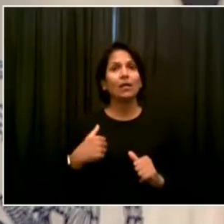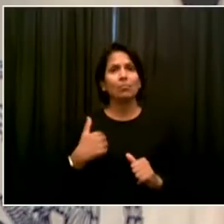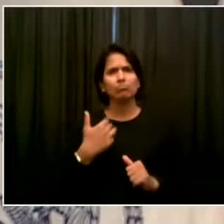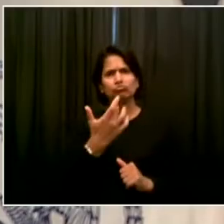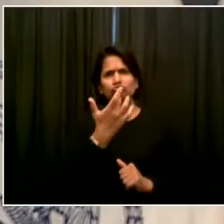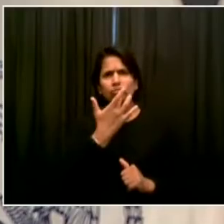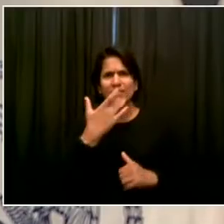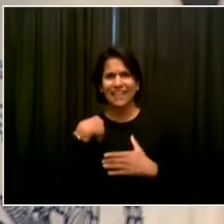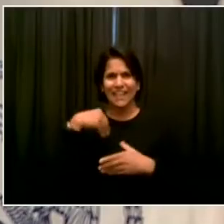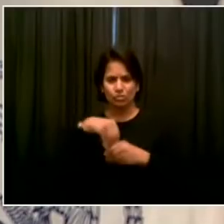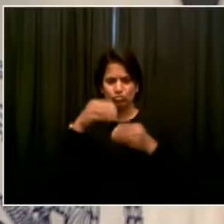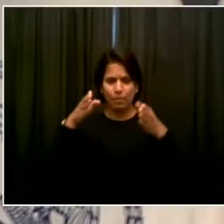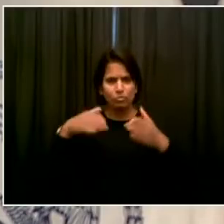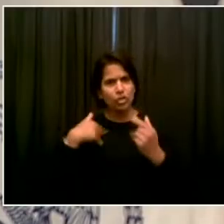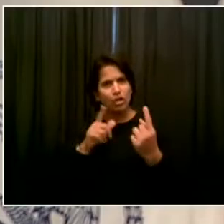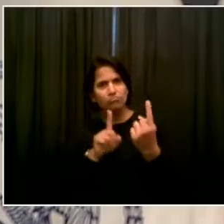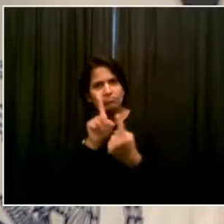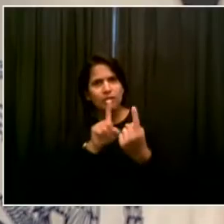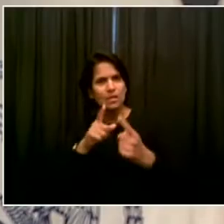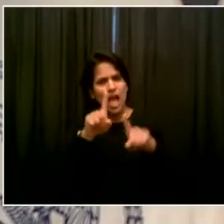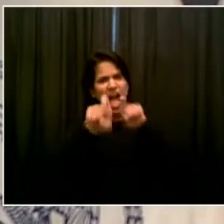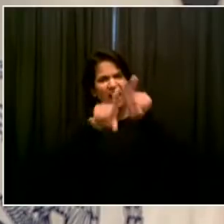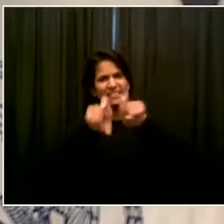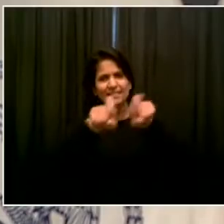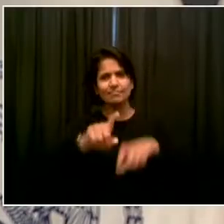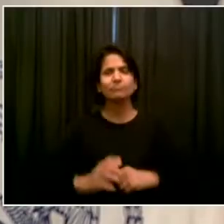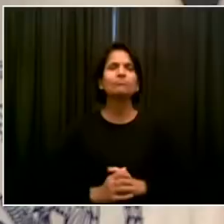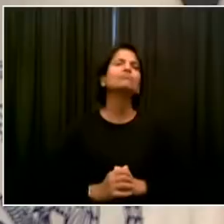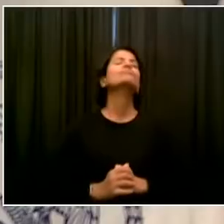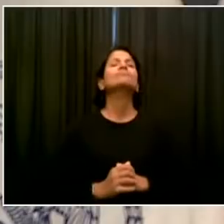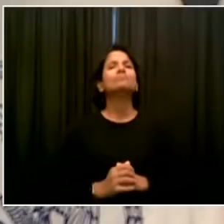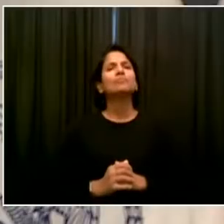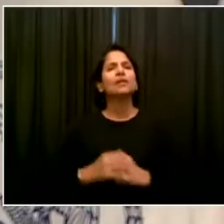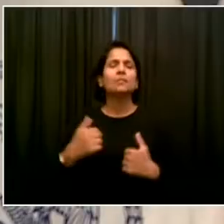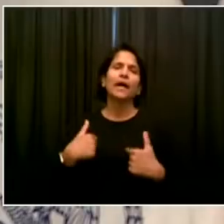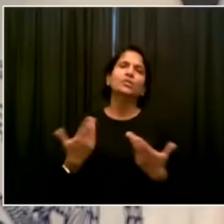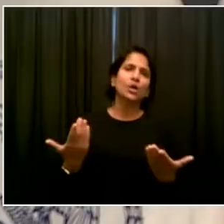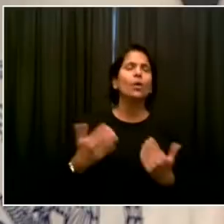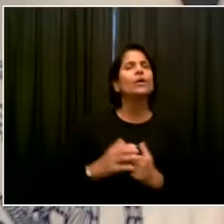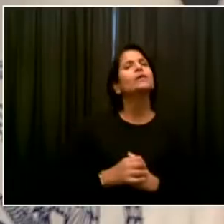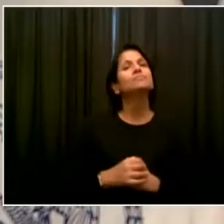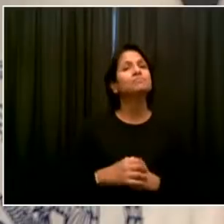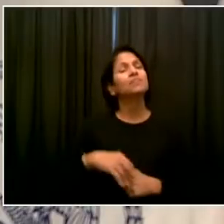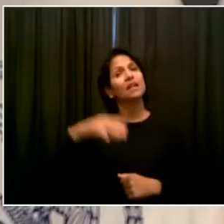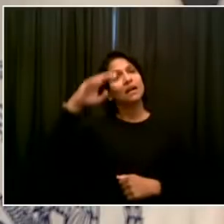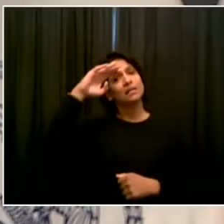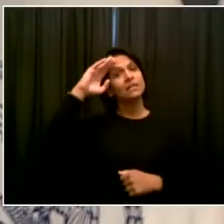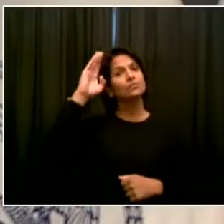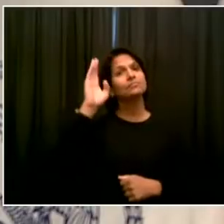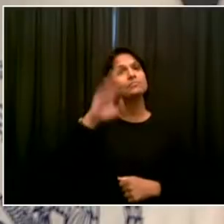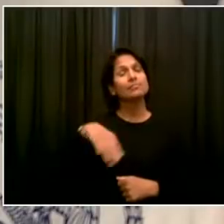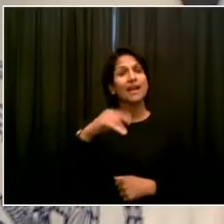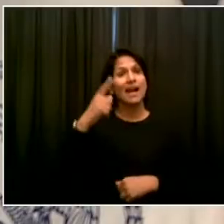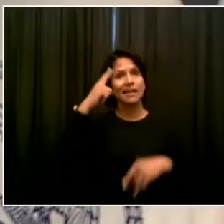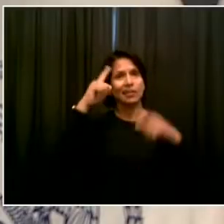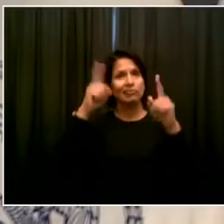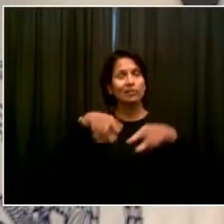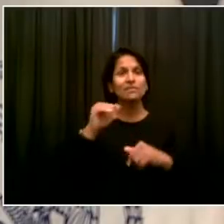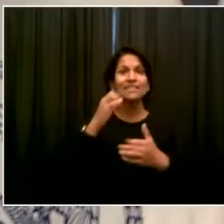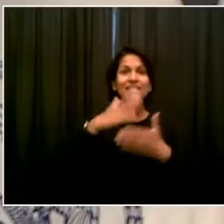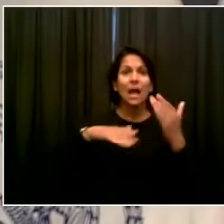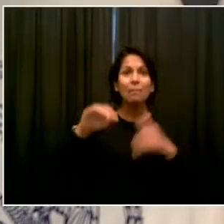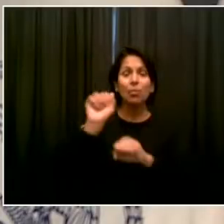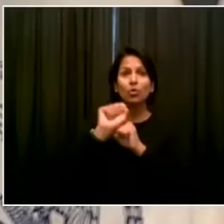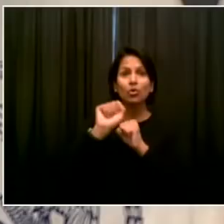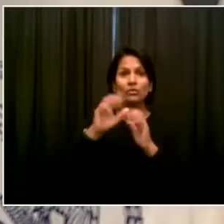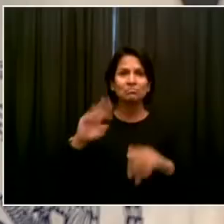I wholeheartedly agree with what you said yesterday, and that some essential jobs are just better performed in person. Journalism is clearly one